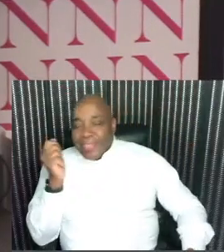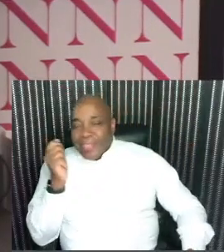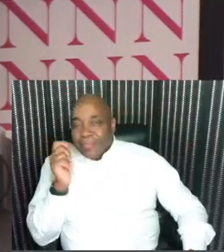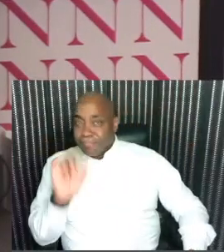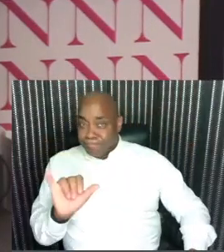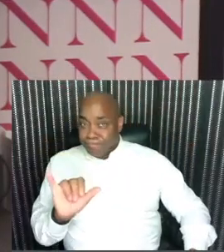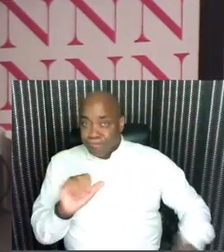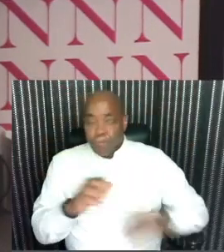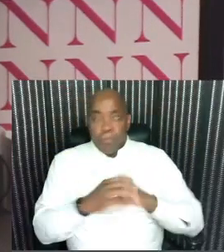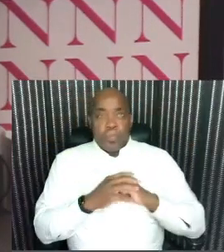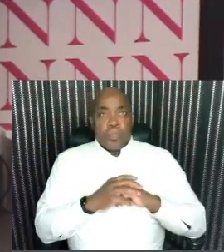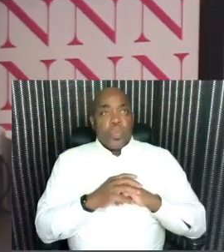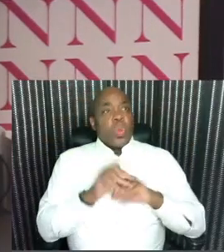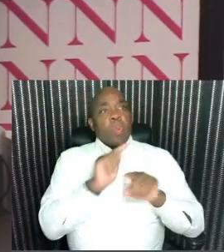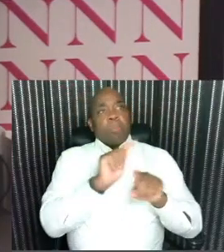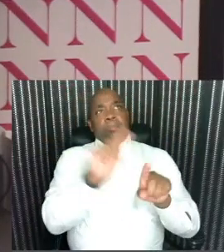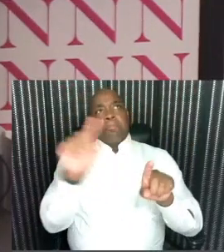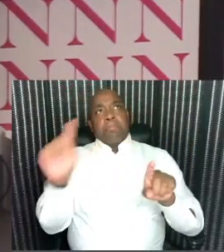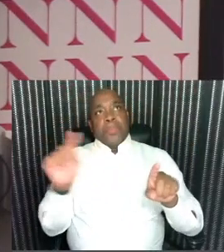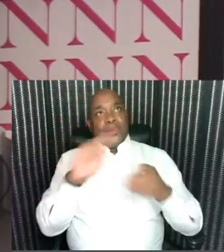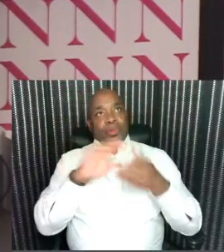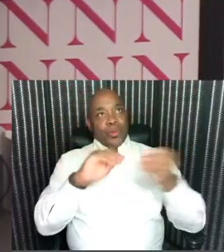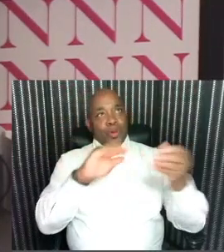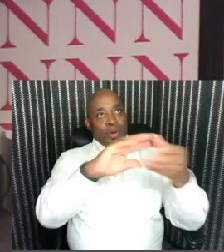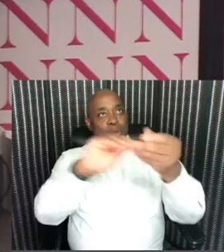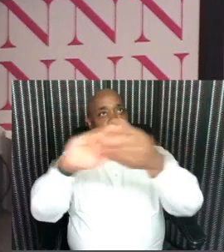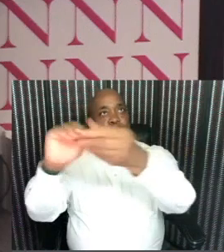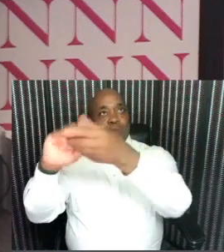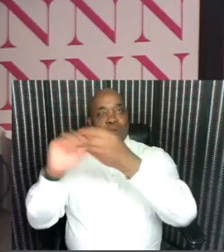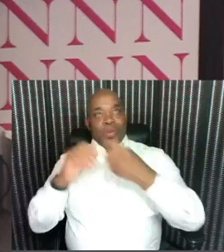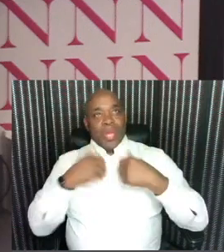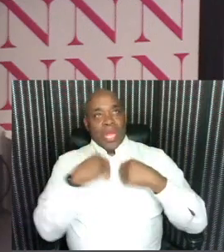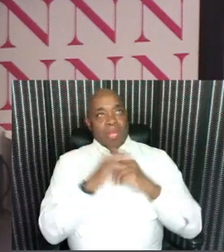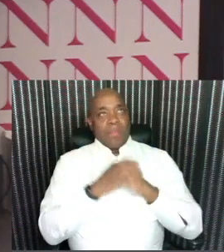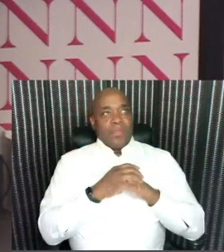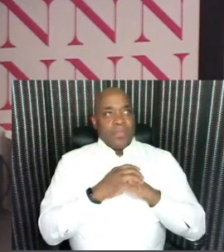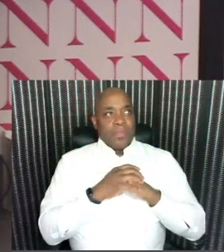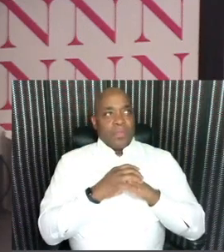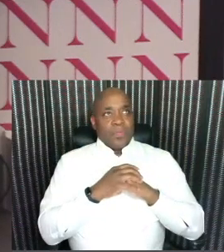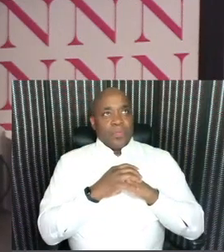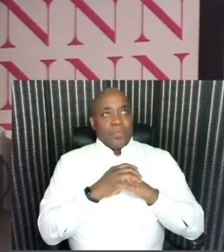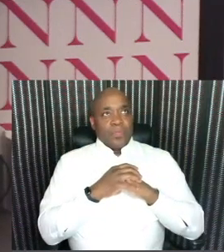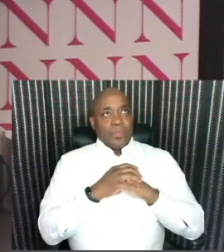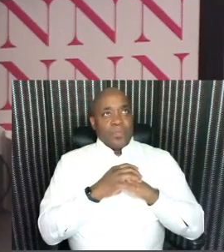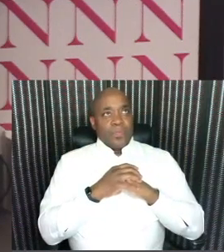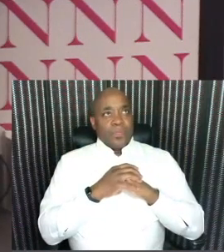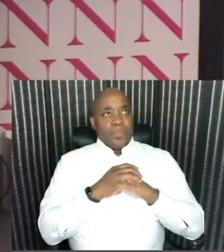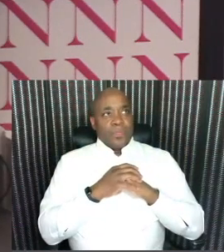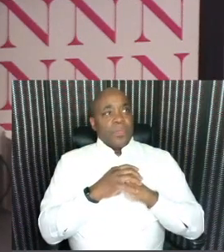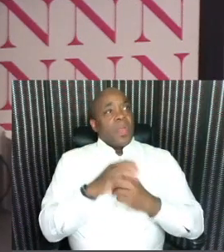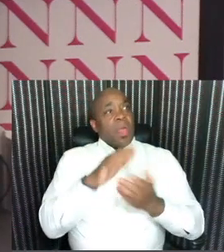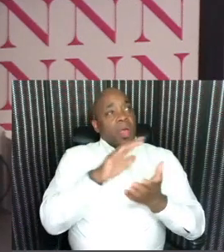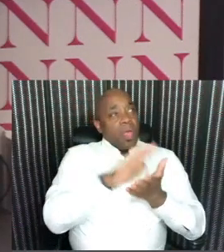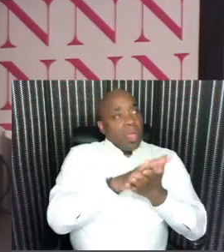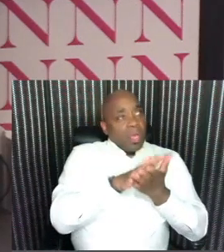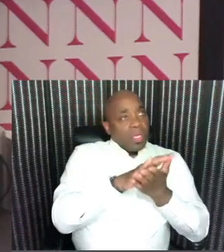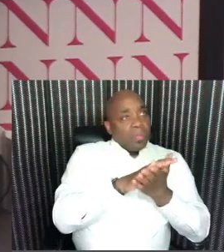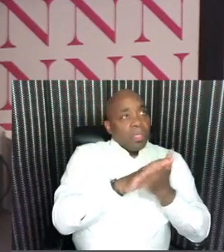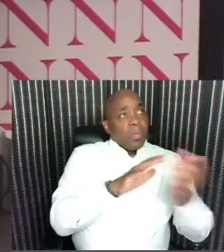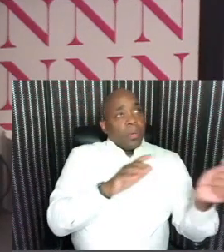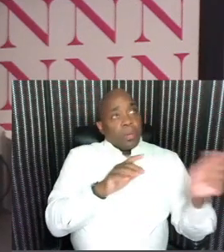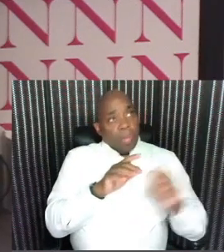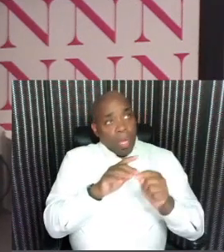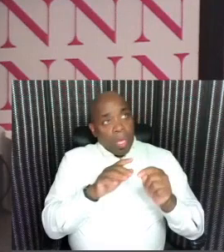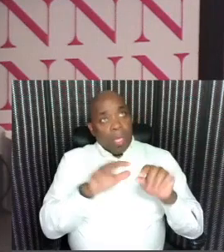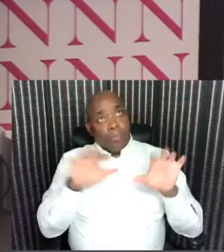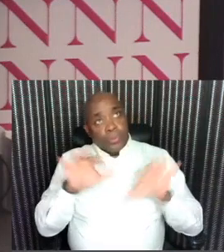all have stories, I mean, Evil in particular, they all have stories of academics that come, do all this stuff, and they never see